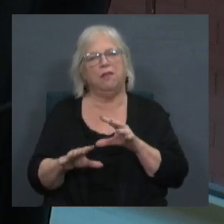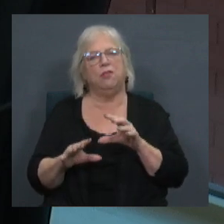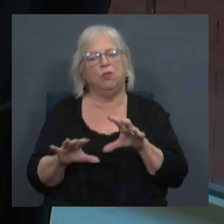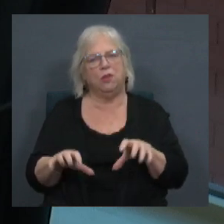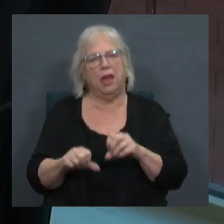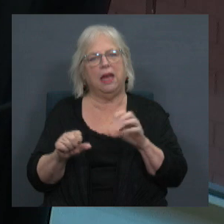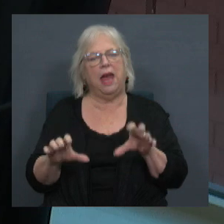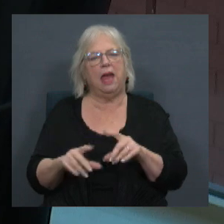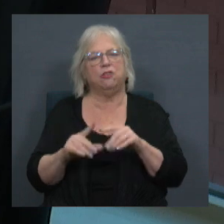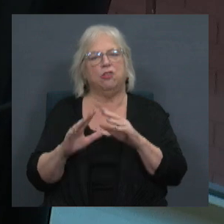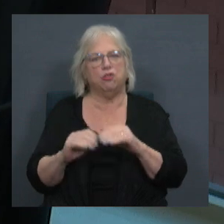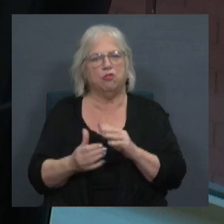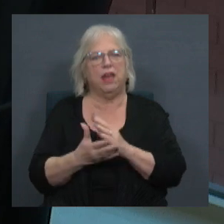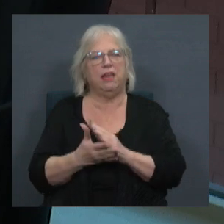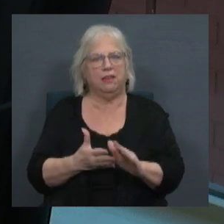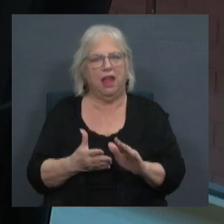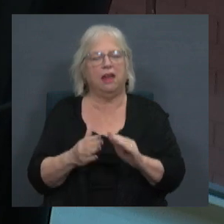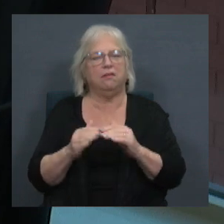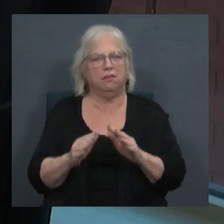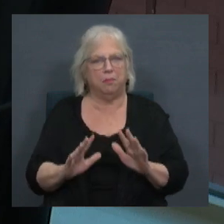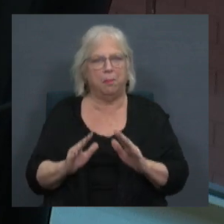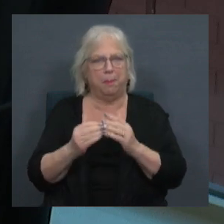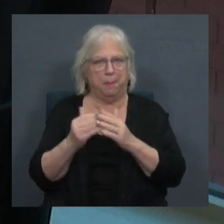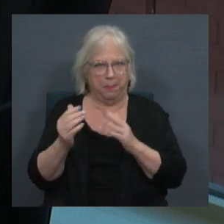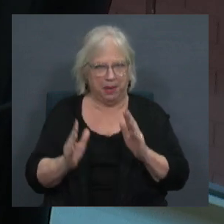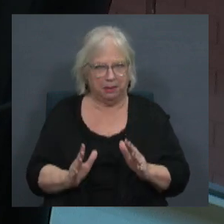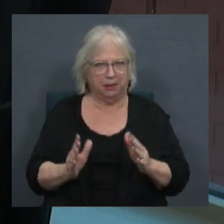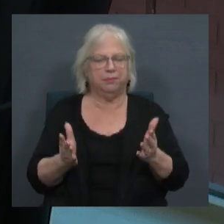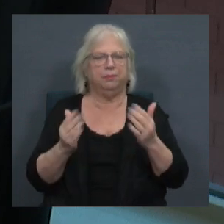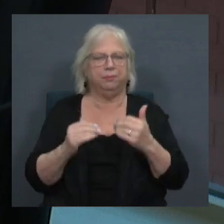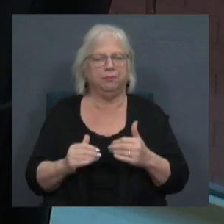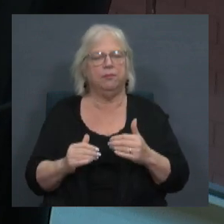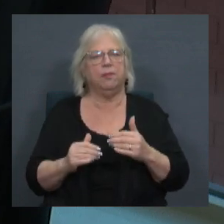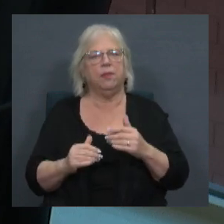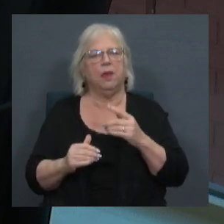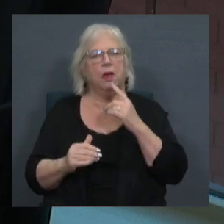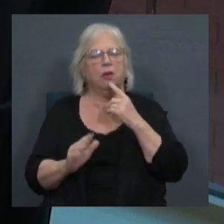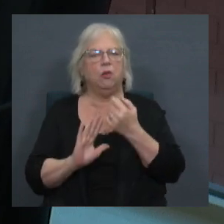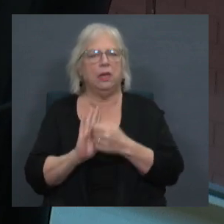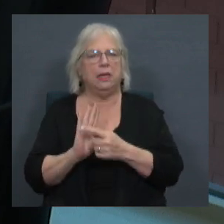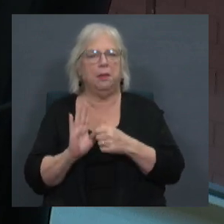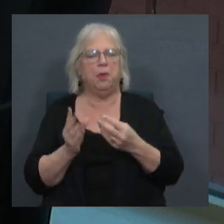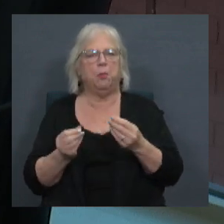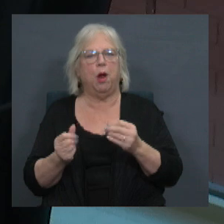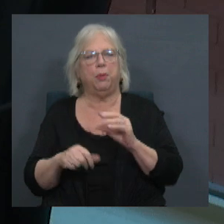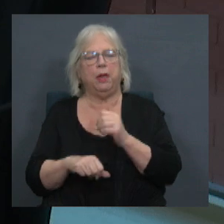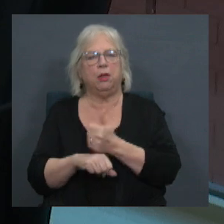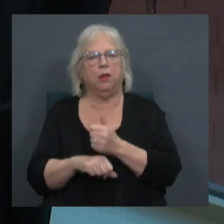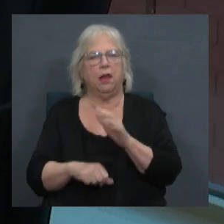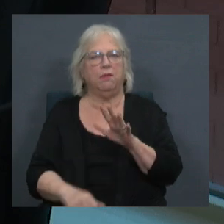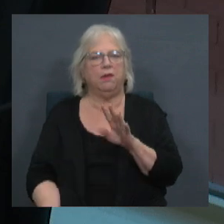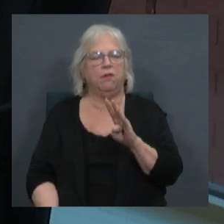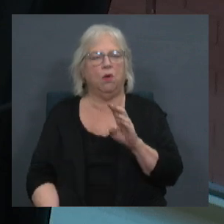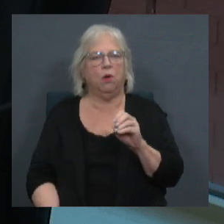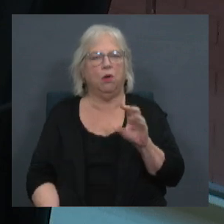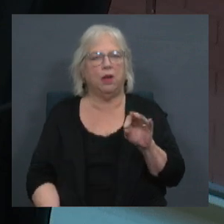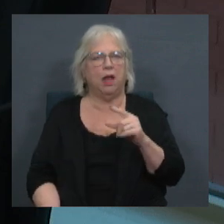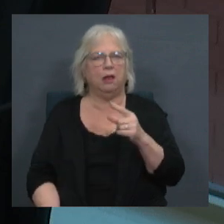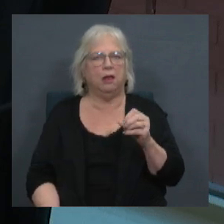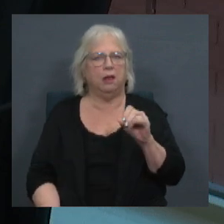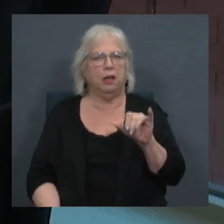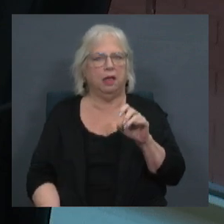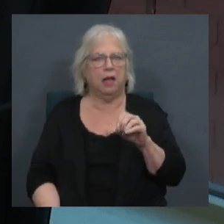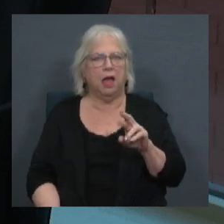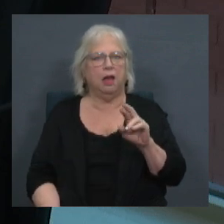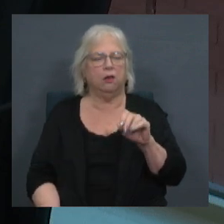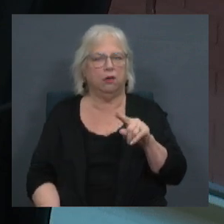remove said structure, to declare an emergency, and for other purposes. An ordinance to condemn the property located at 5409 Geyer Springs Road,